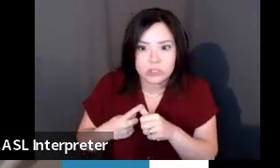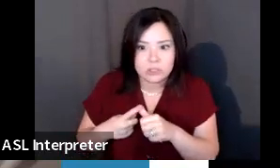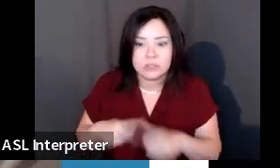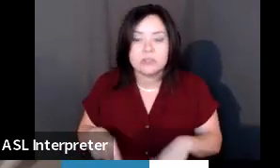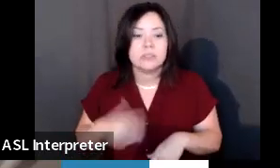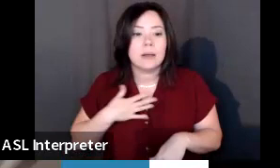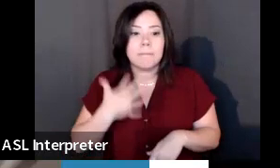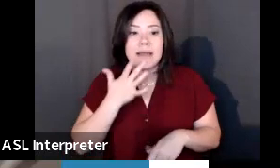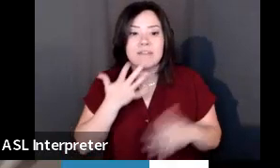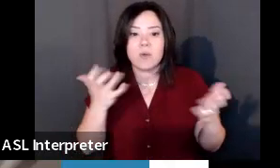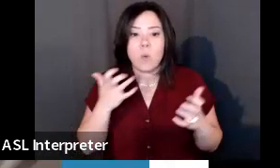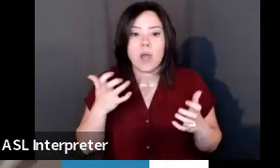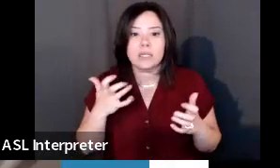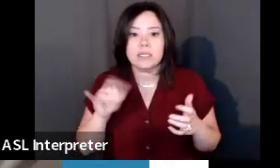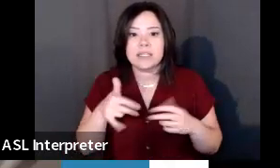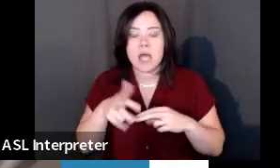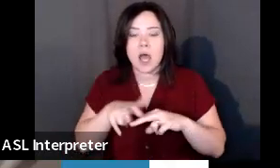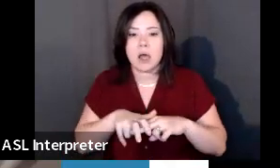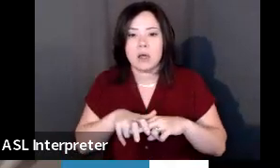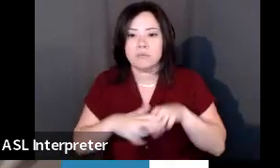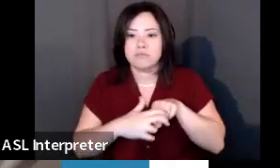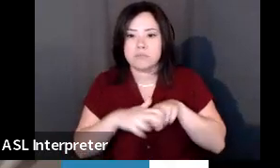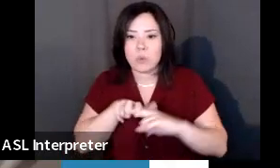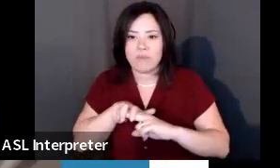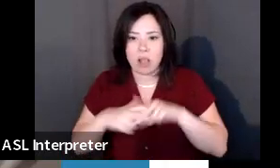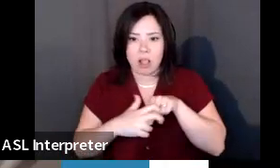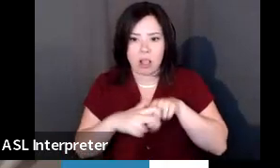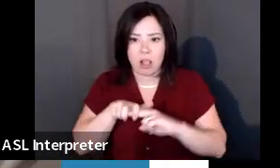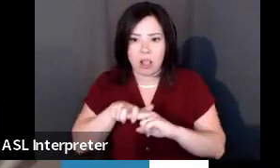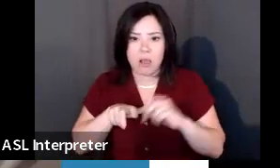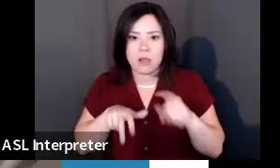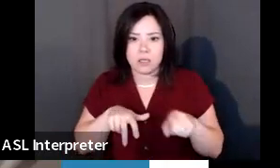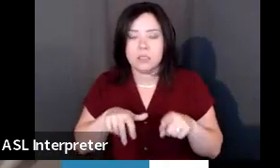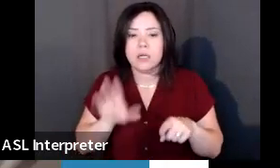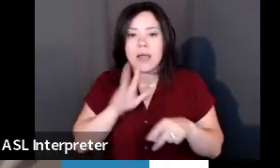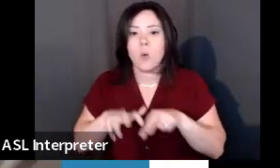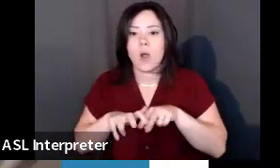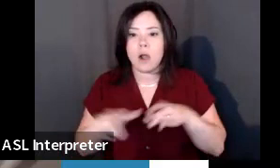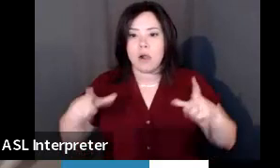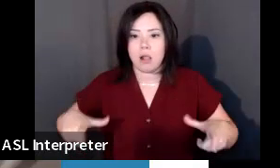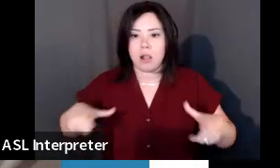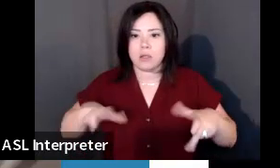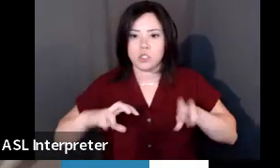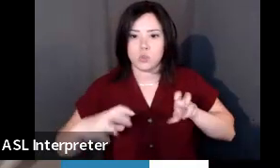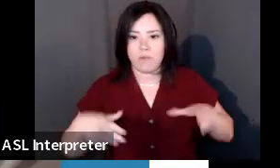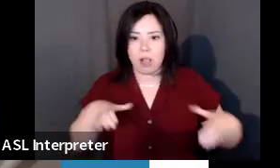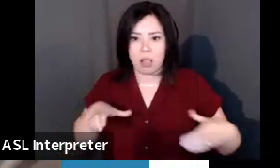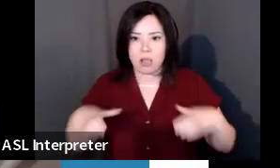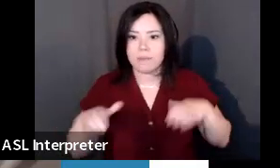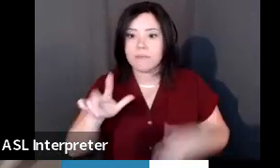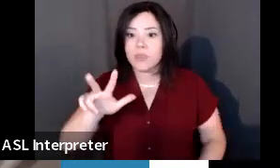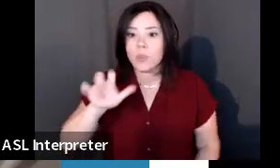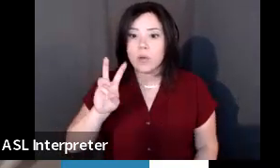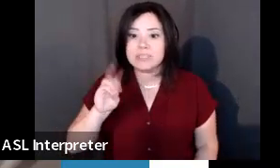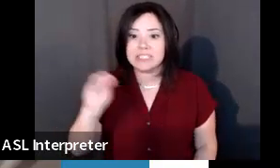favorites pictured is the swivel seat. And this swivels in a 360-degree fashion. It's a